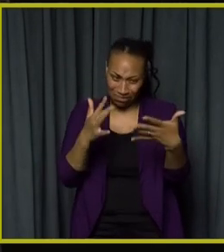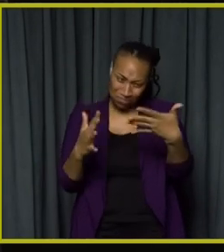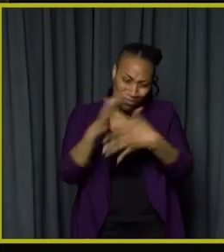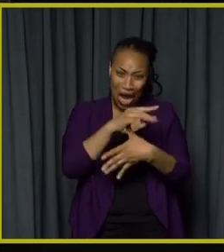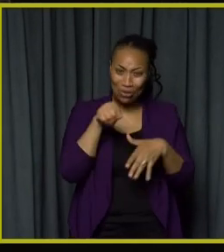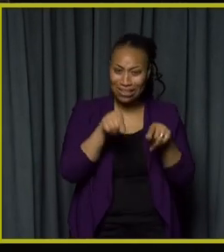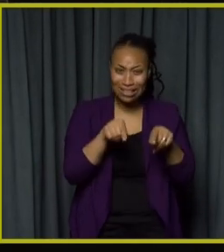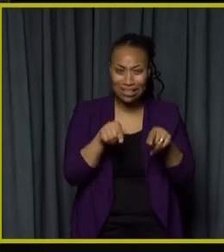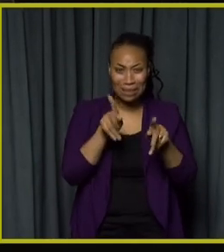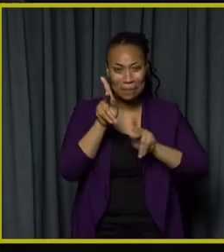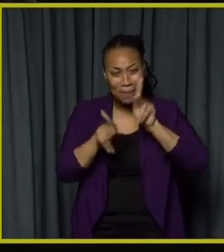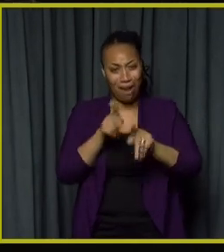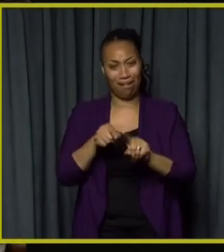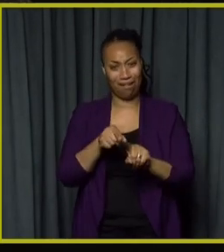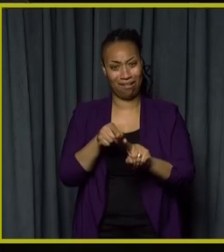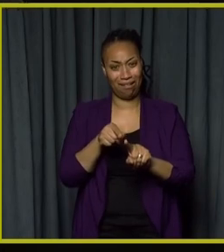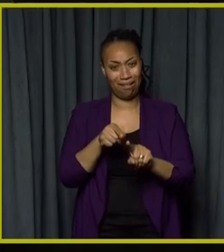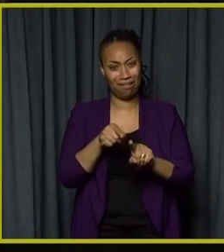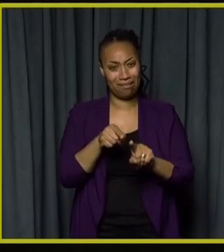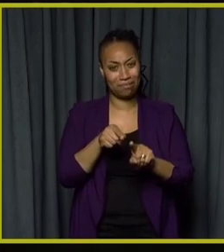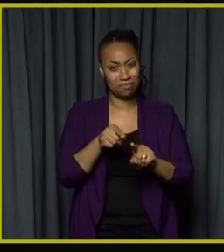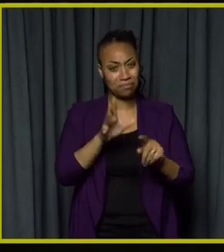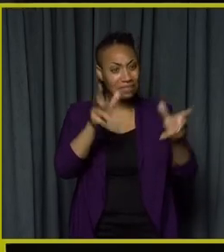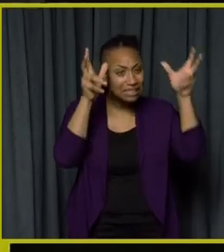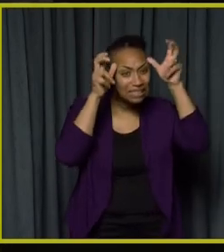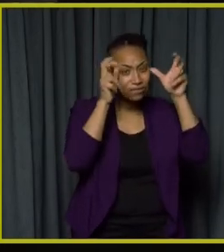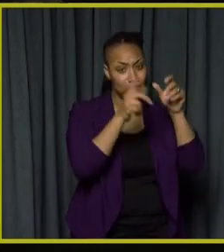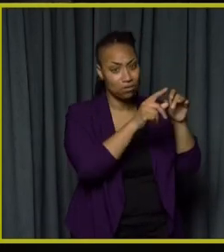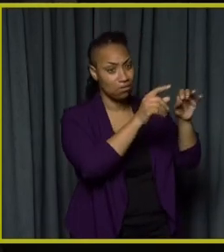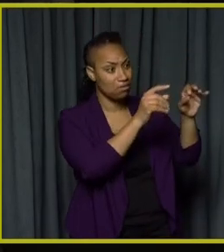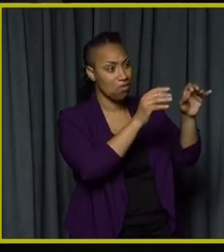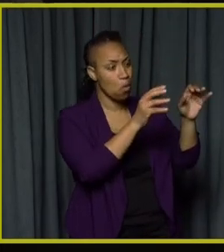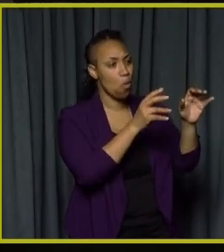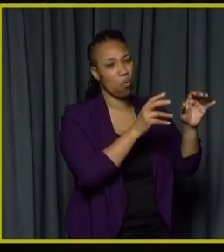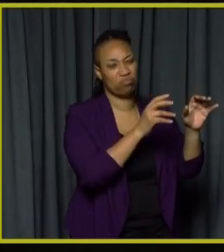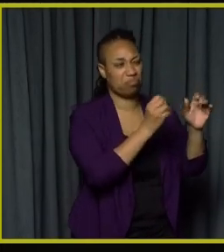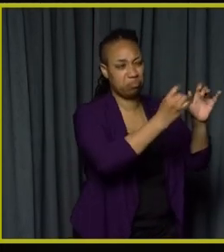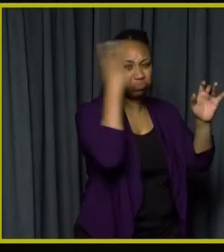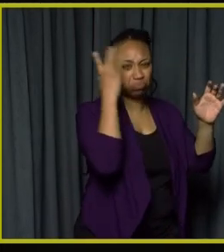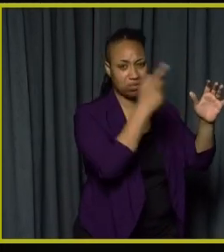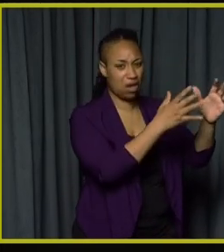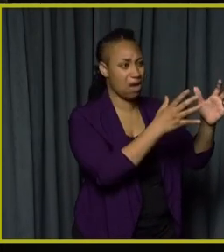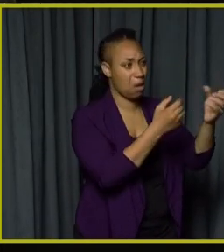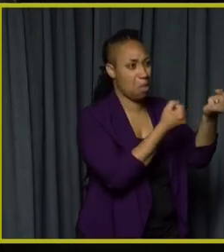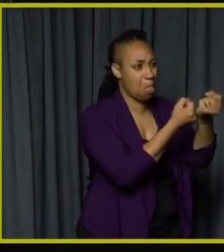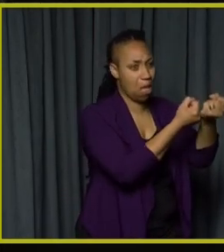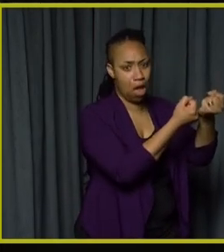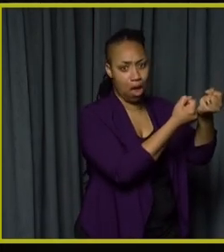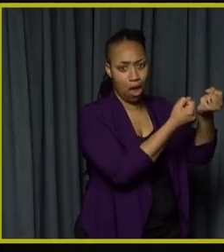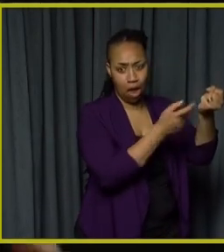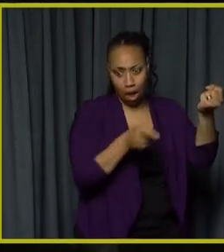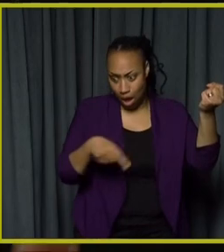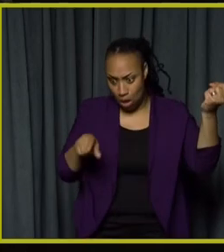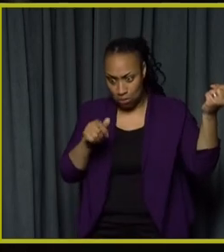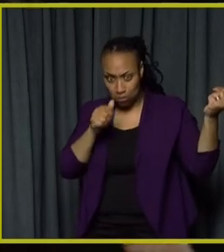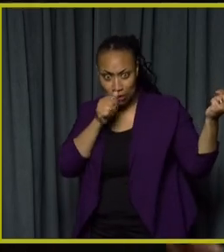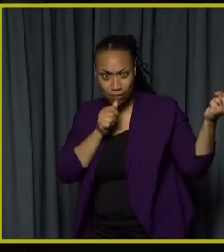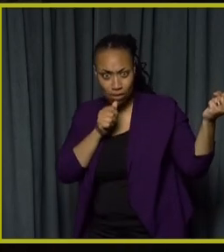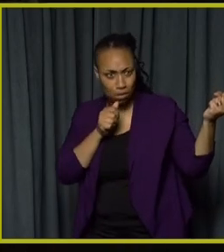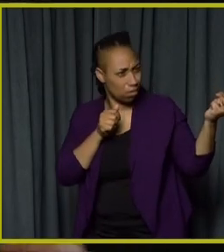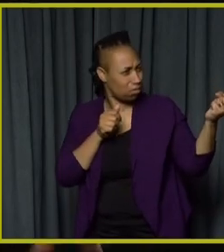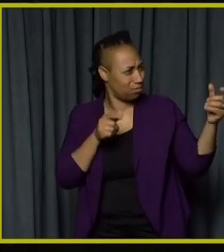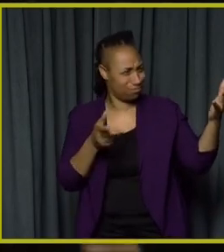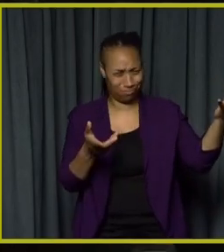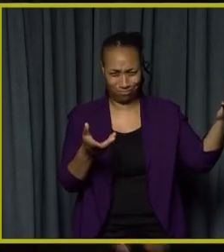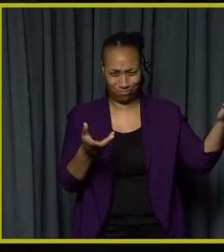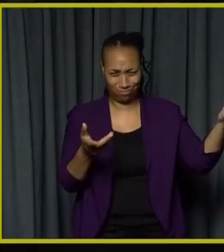rob the poor of their rights and make women and children their prey. It's time. The worst mistake we could make now with all of